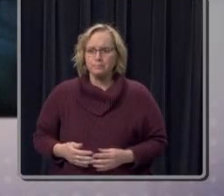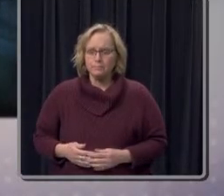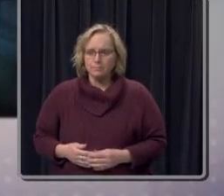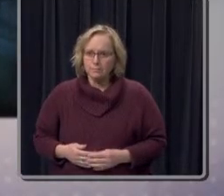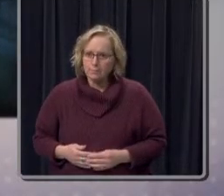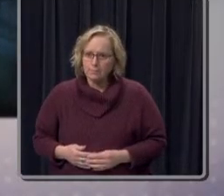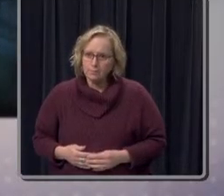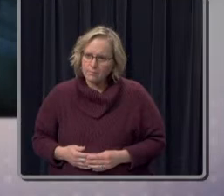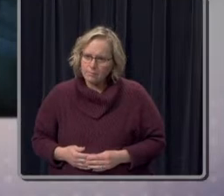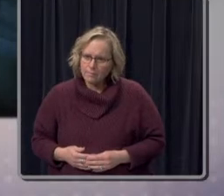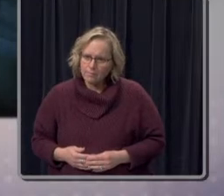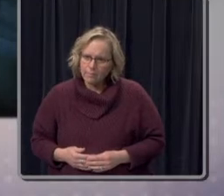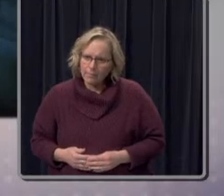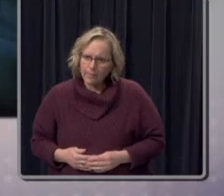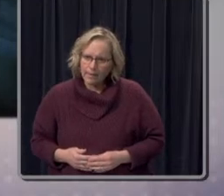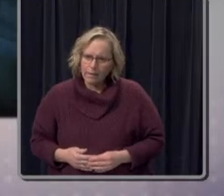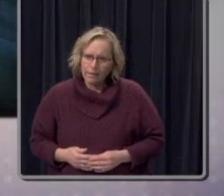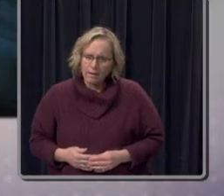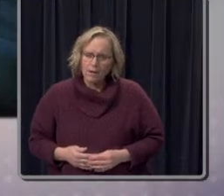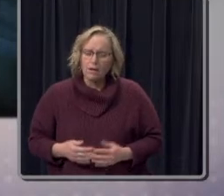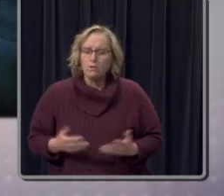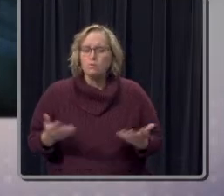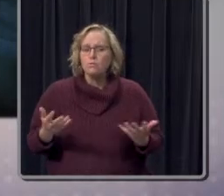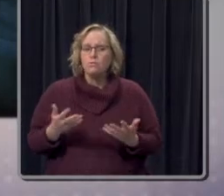So what affects you